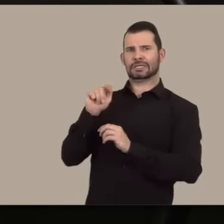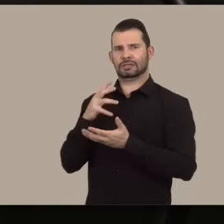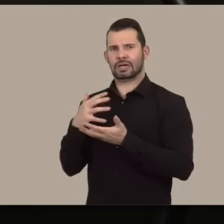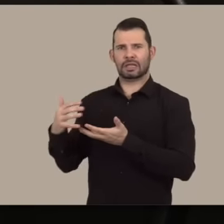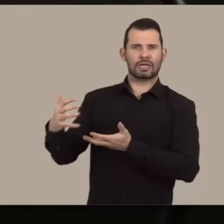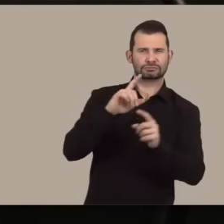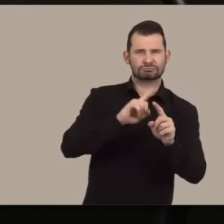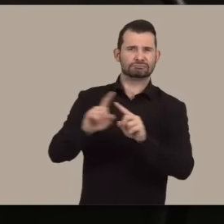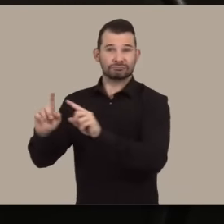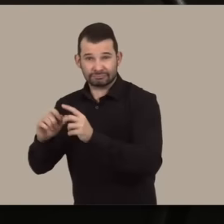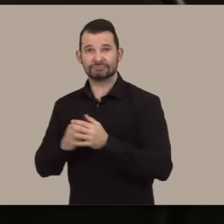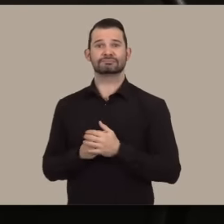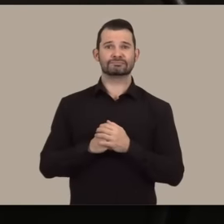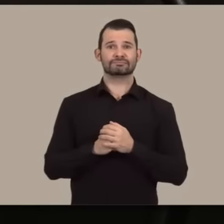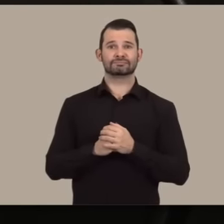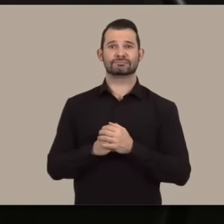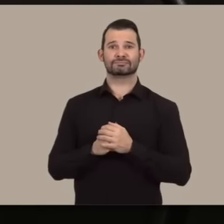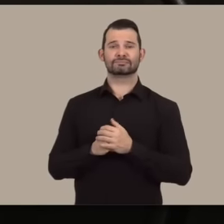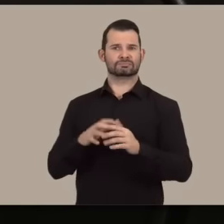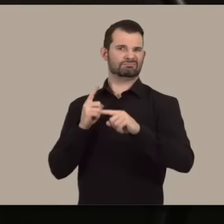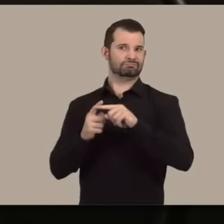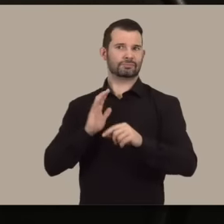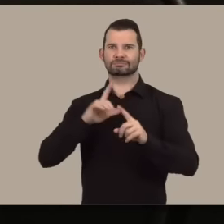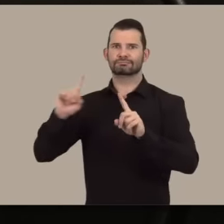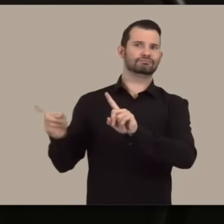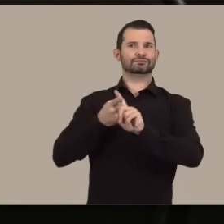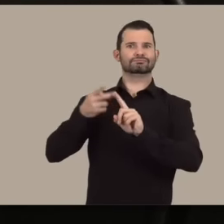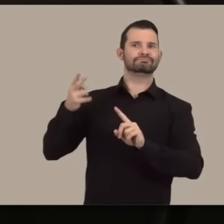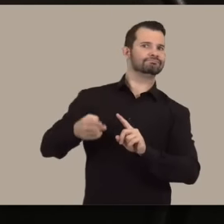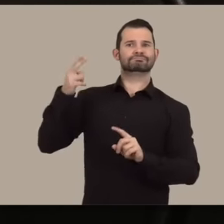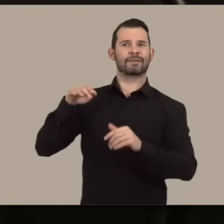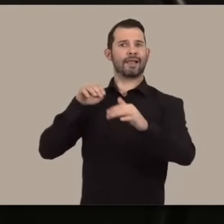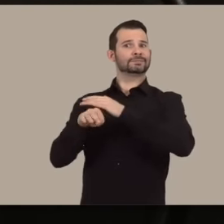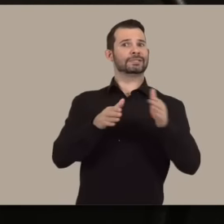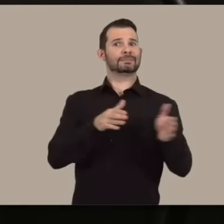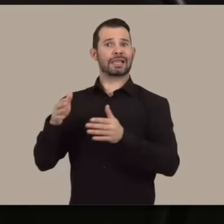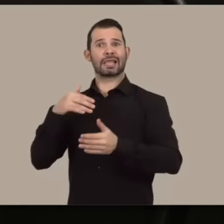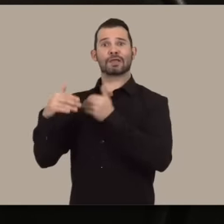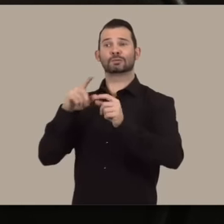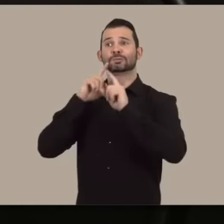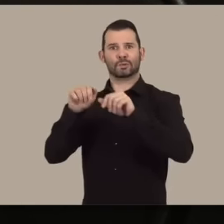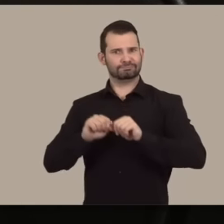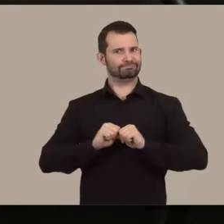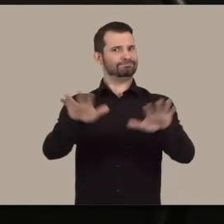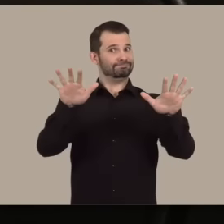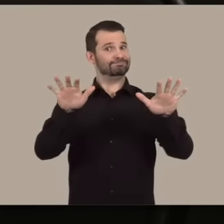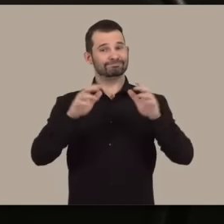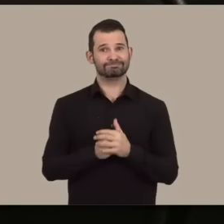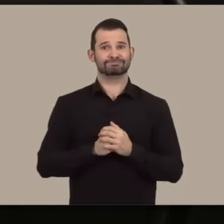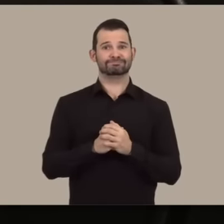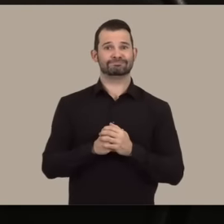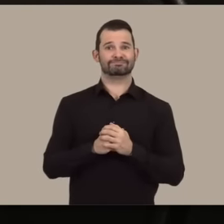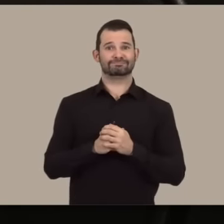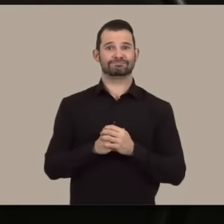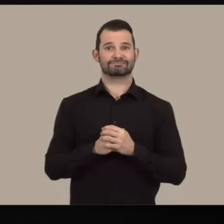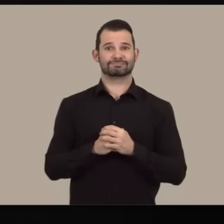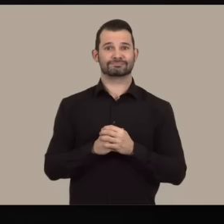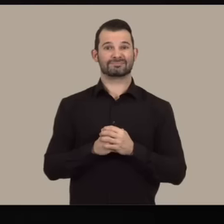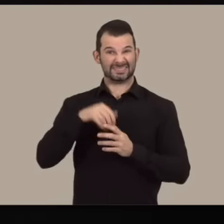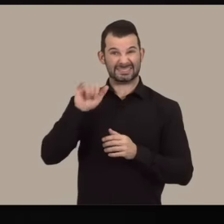our self-identification data collection, and our inaugural Accessibility Plan Progress Report was